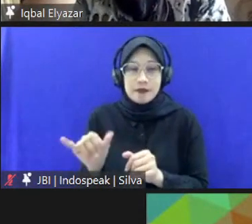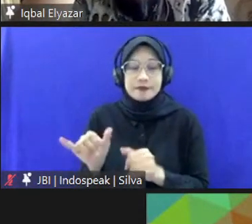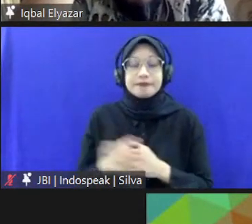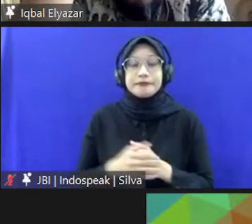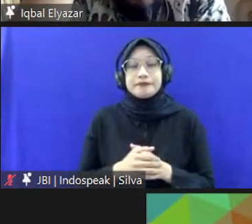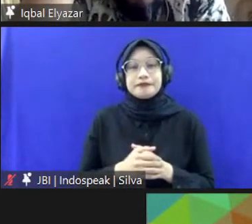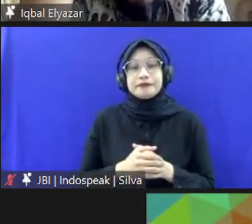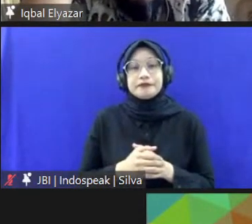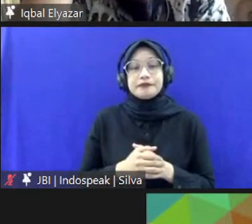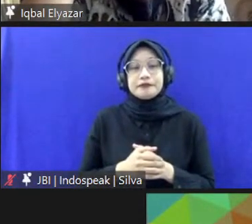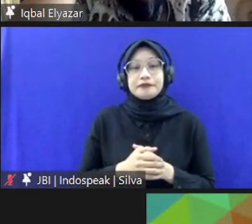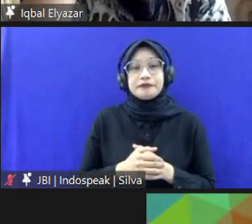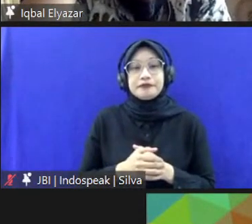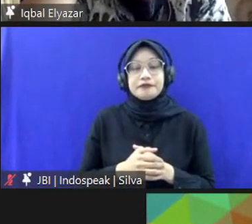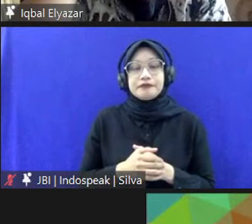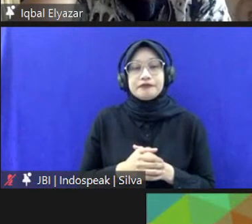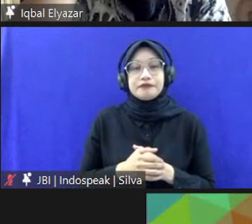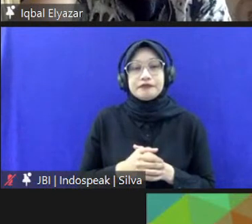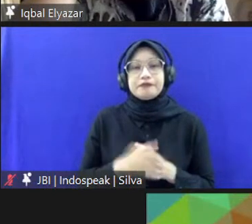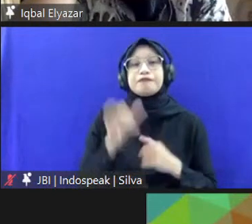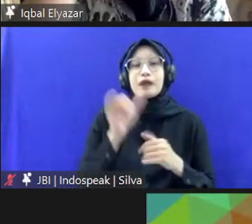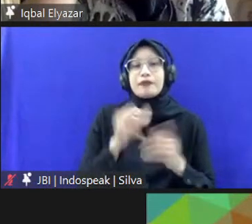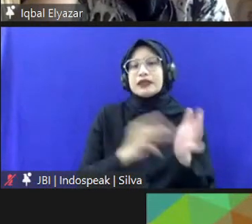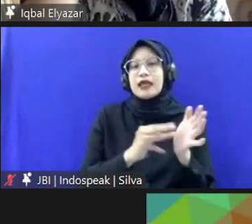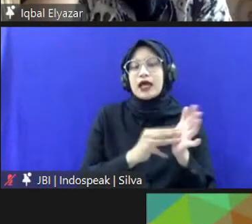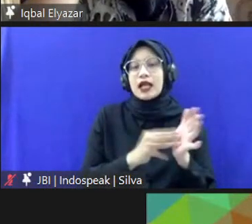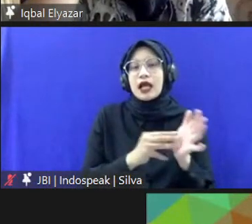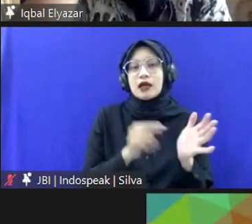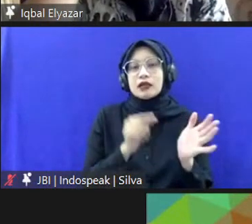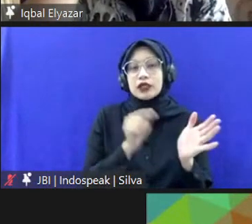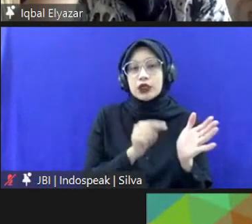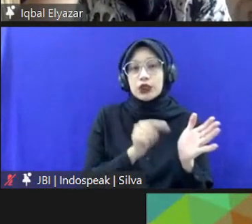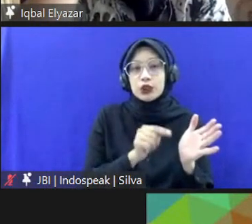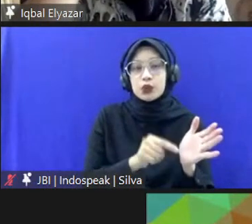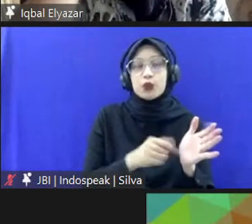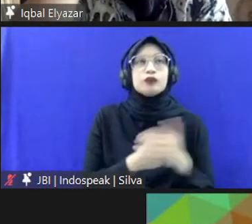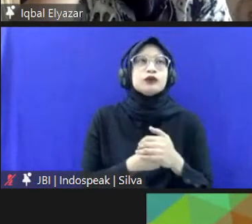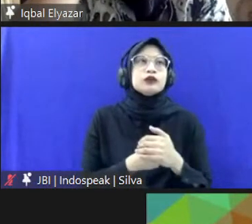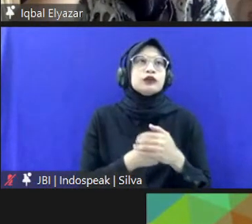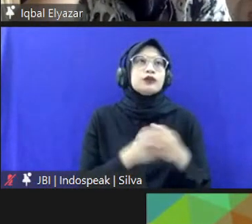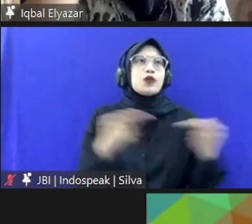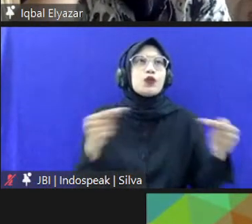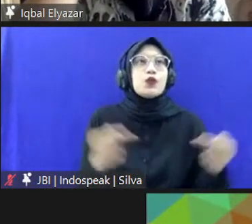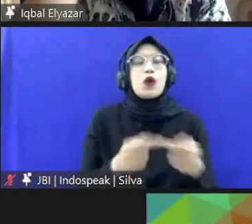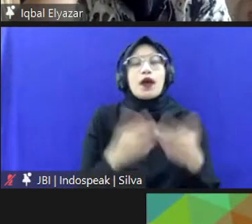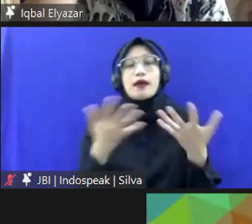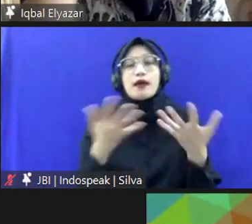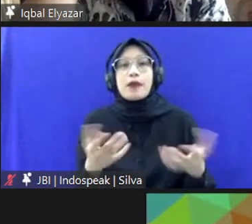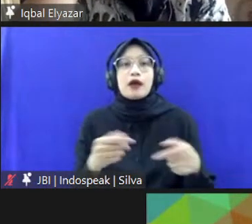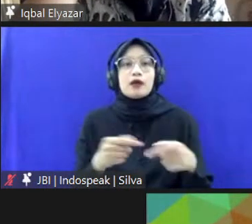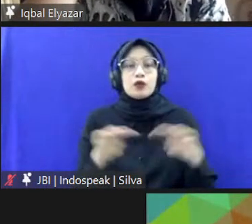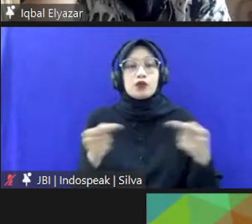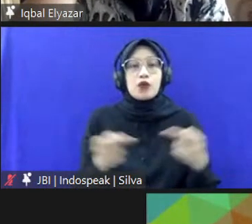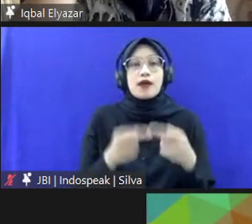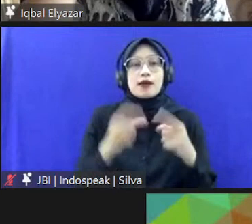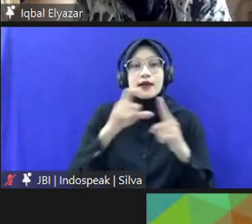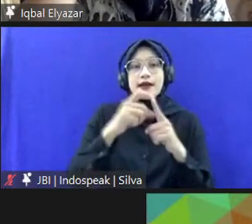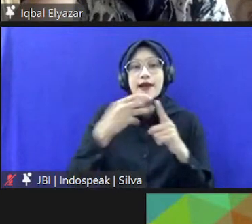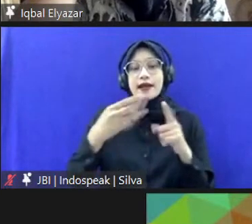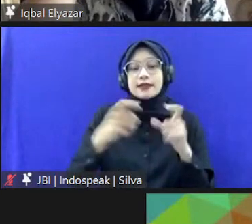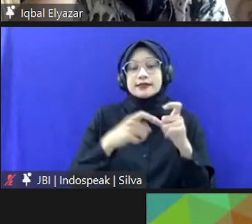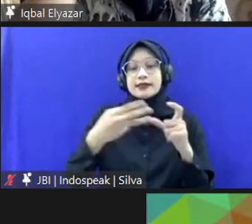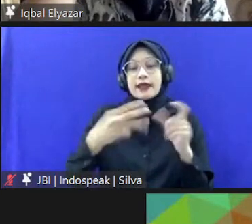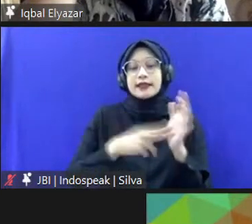do understand we have a problem due to the, as Terry mentioned, about the decentralization, the limitation of the budget. My